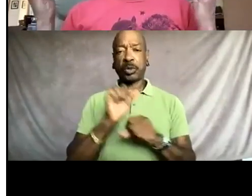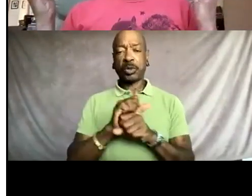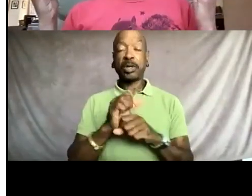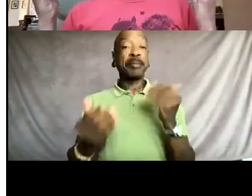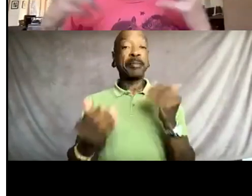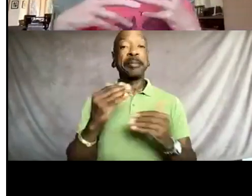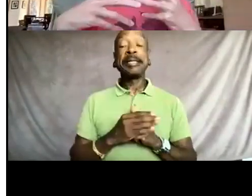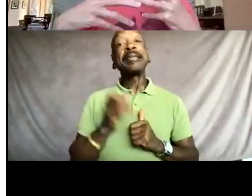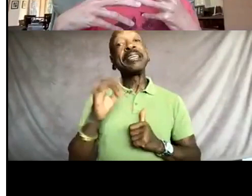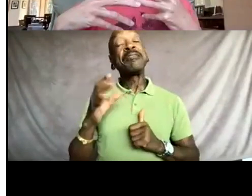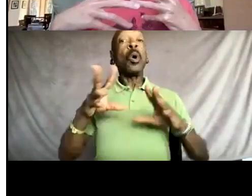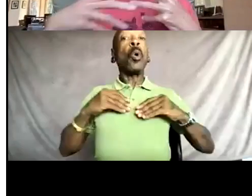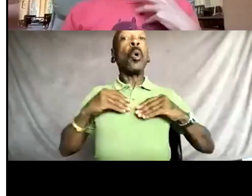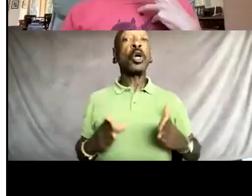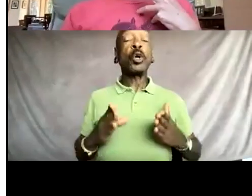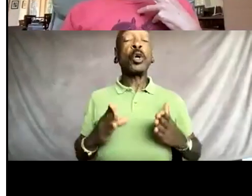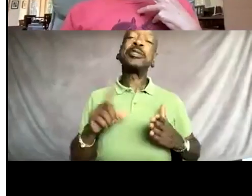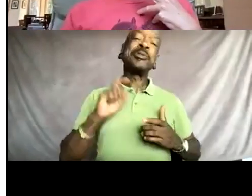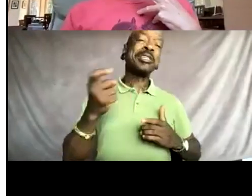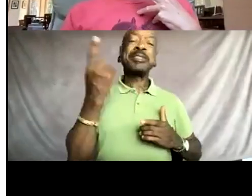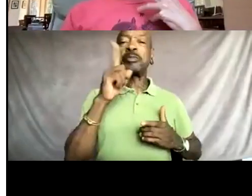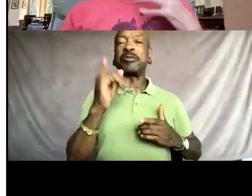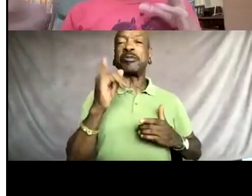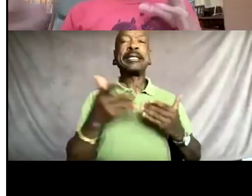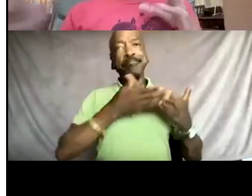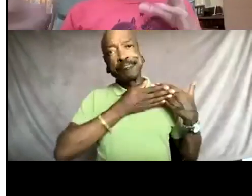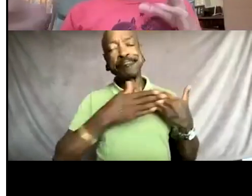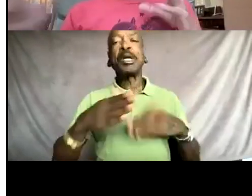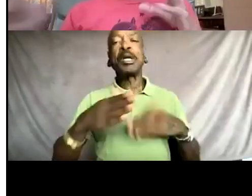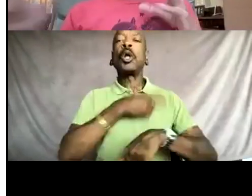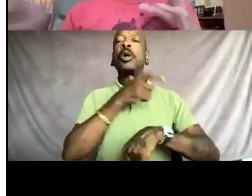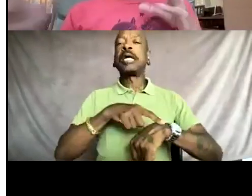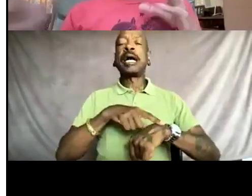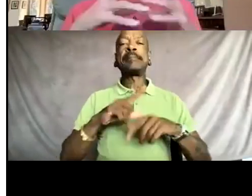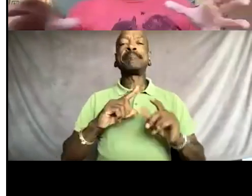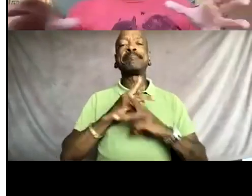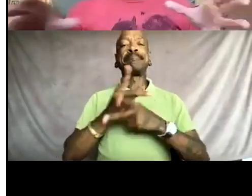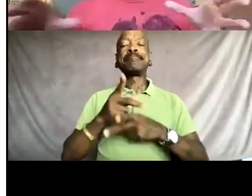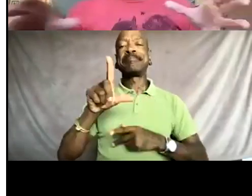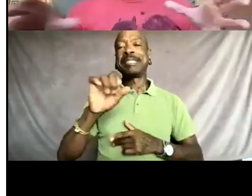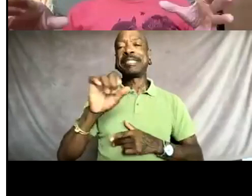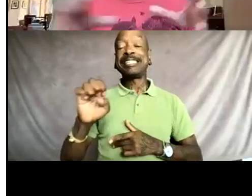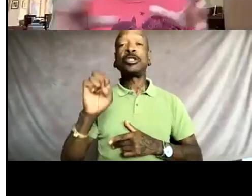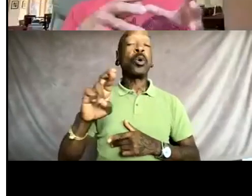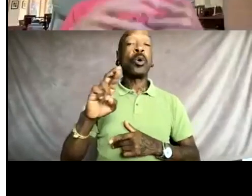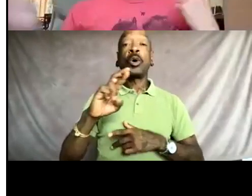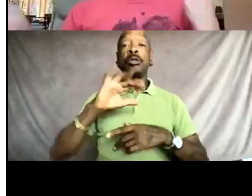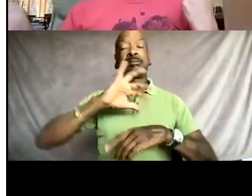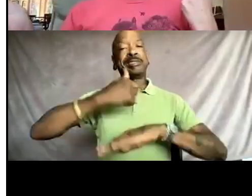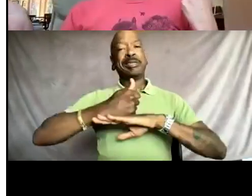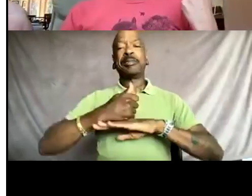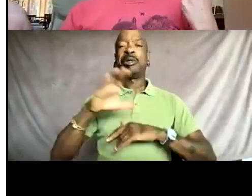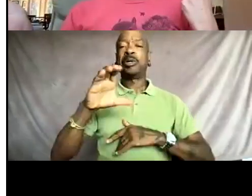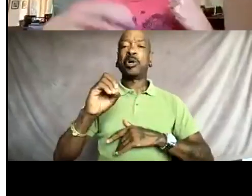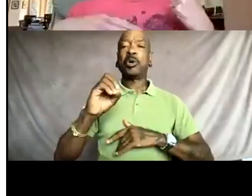say, an owner wants to give someone a long-term lease or create a co-ownership arrangement or just transfer